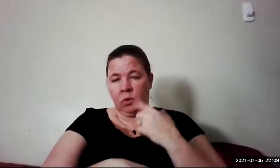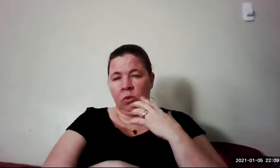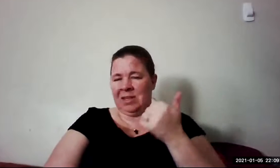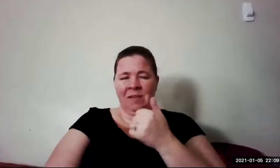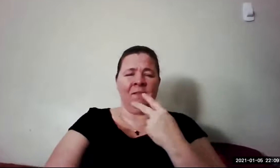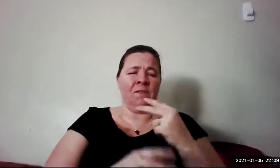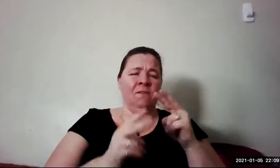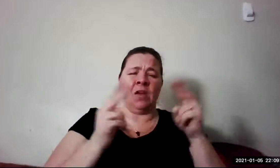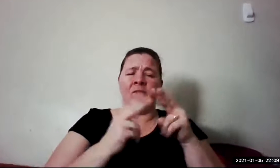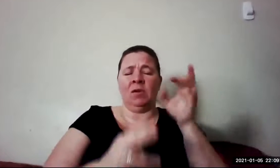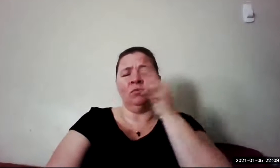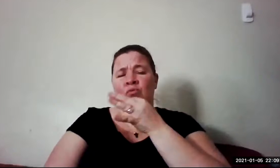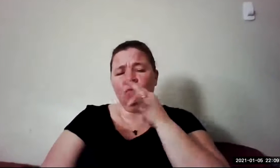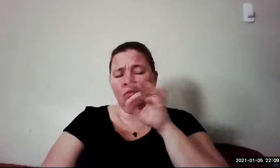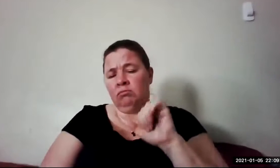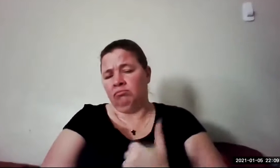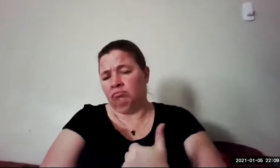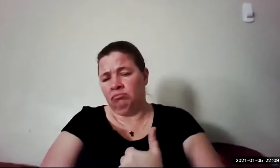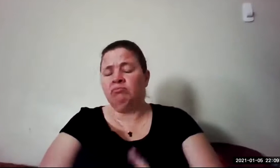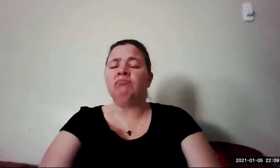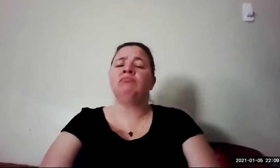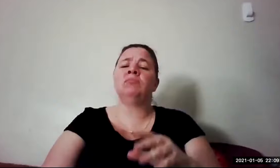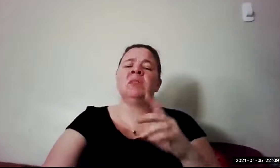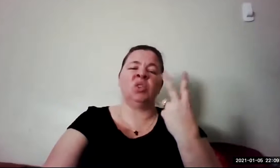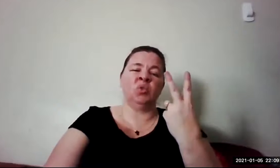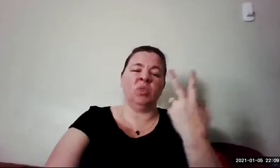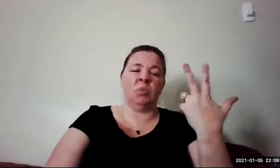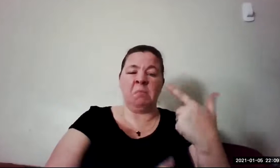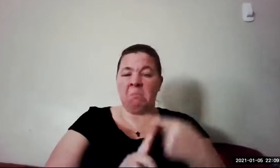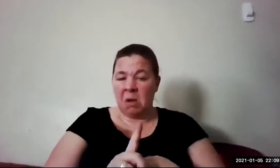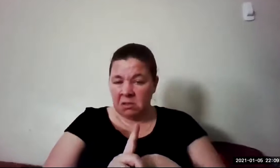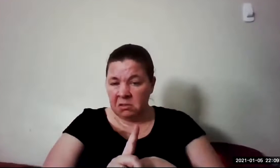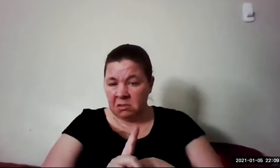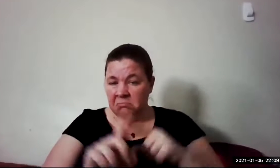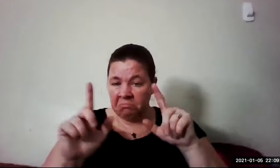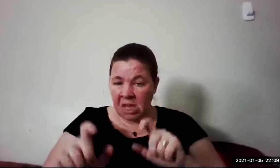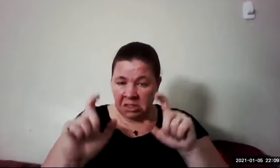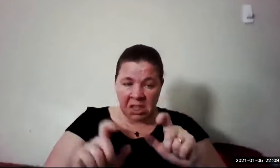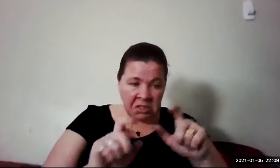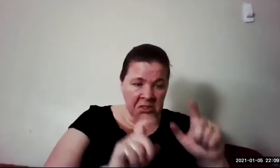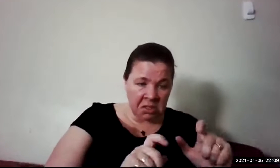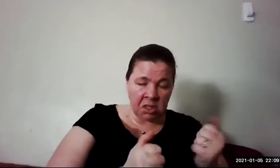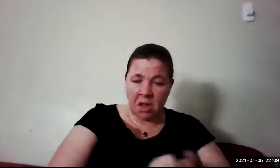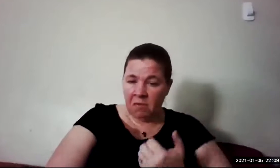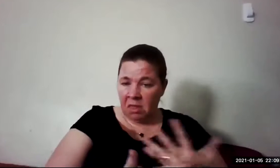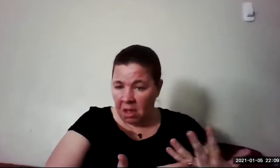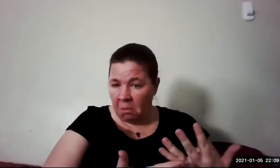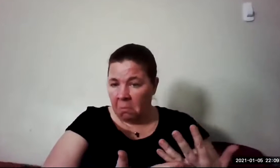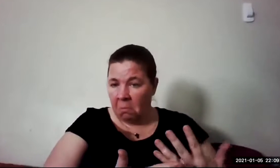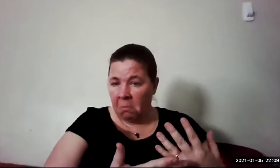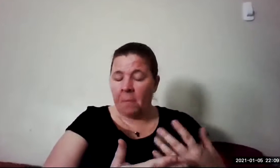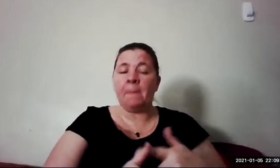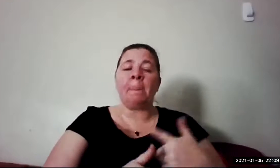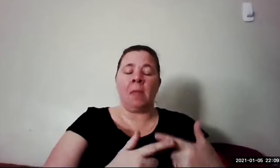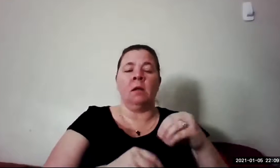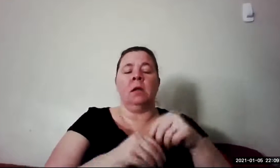soon. That's going to last probably 2-3 months while they test the systems, and we're also going to be in a